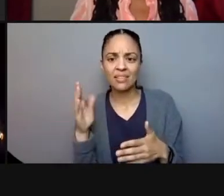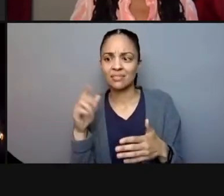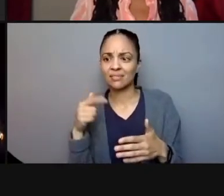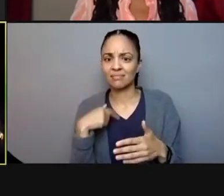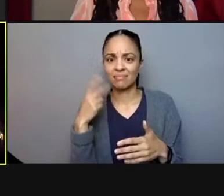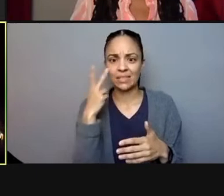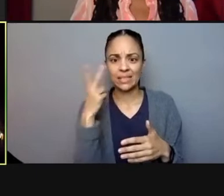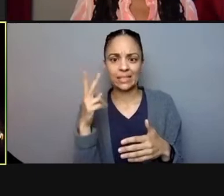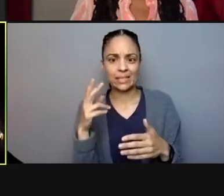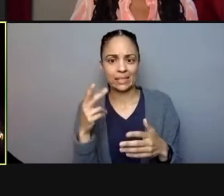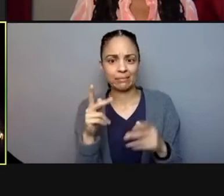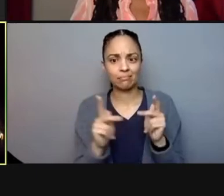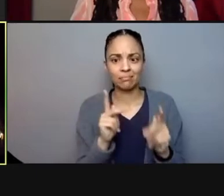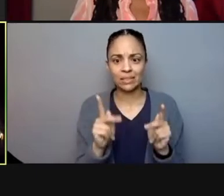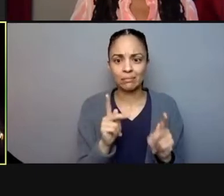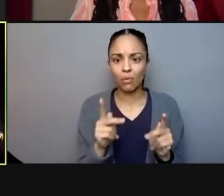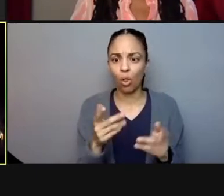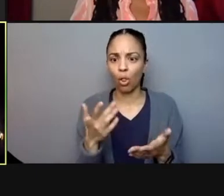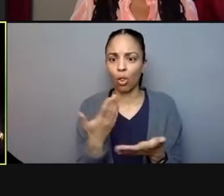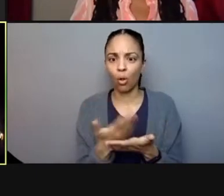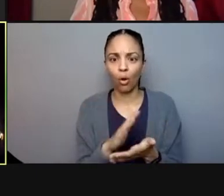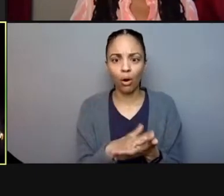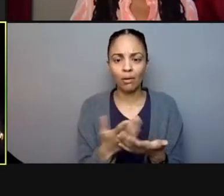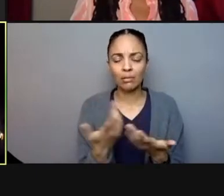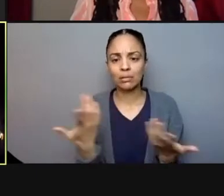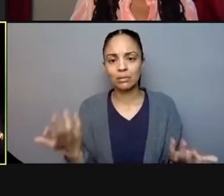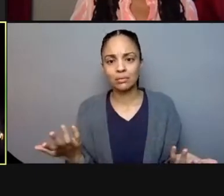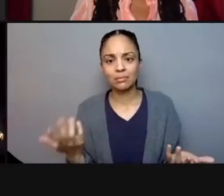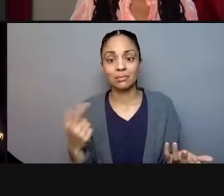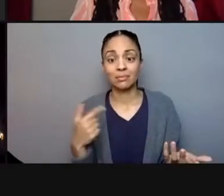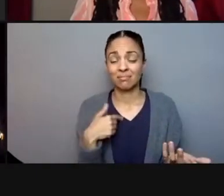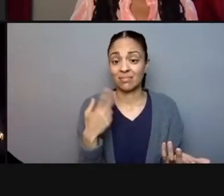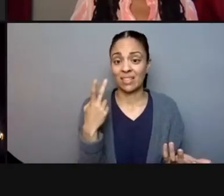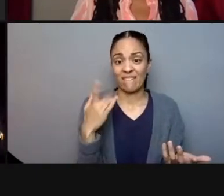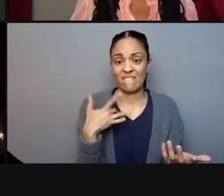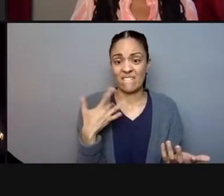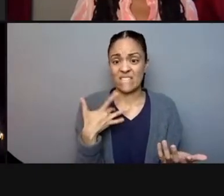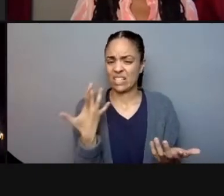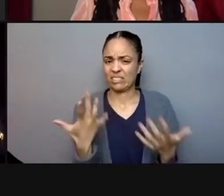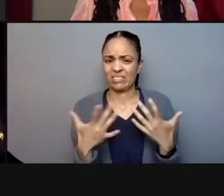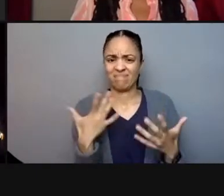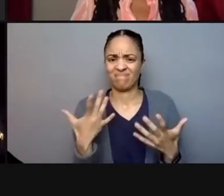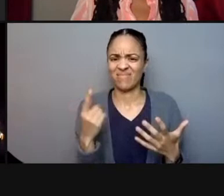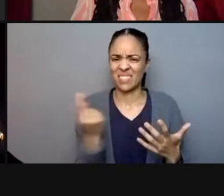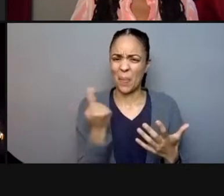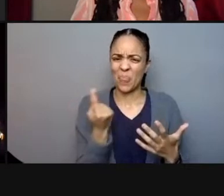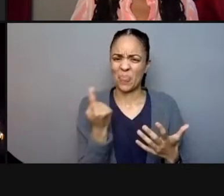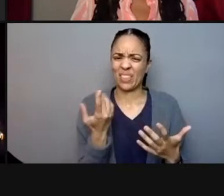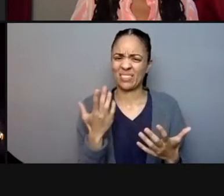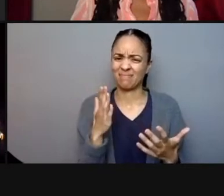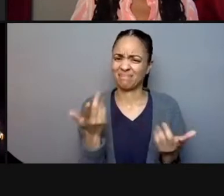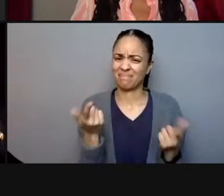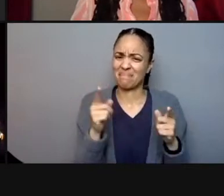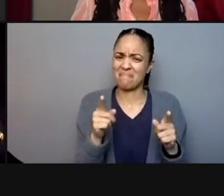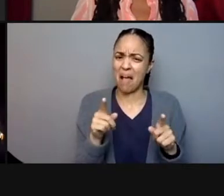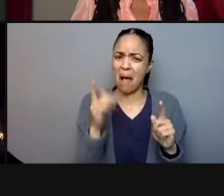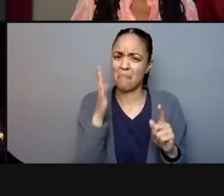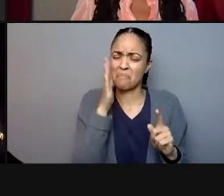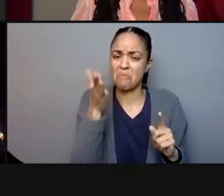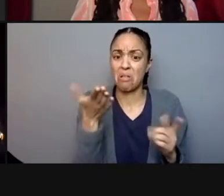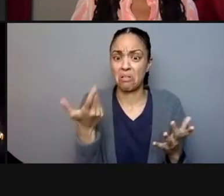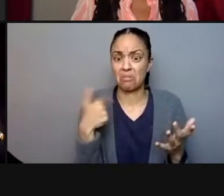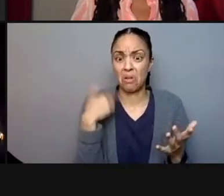It took this great nastiness. It's almost like I almost have to I thank Trump in a sense,